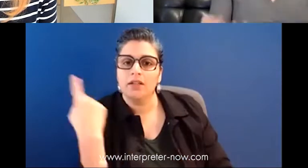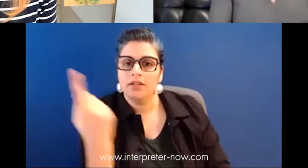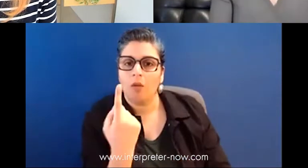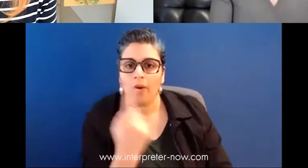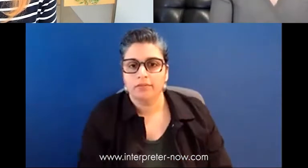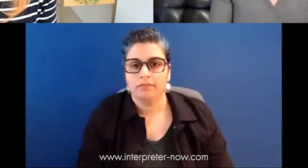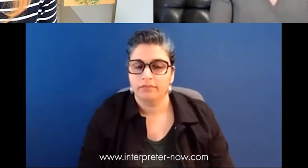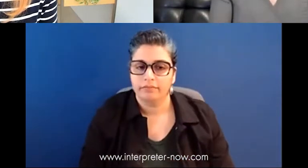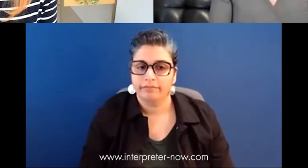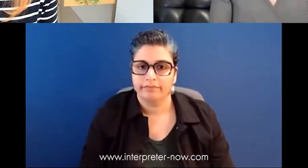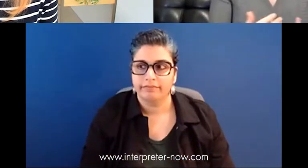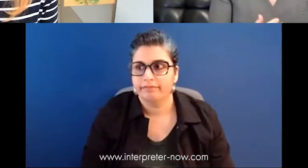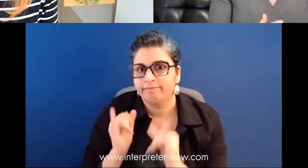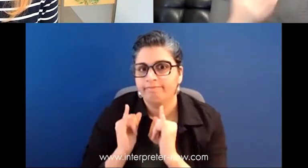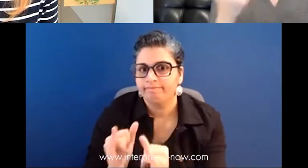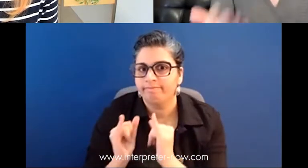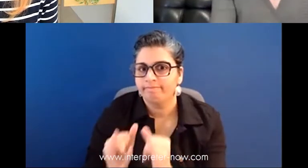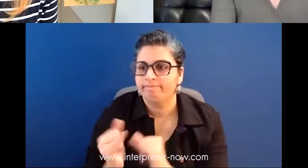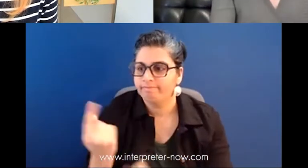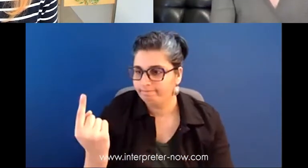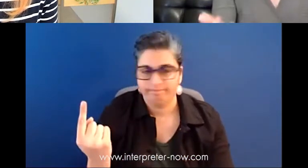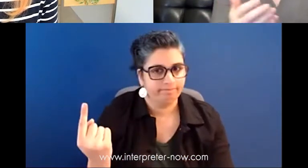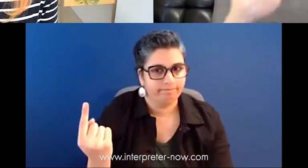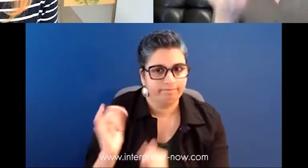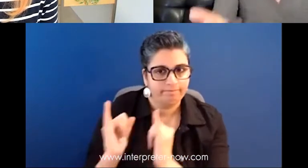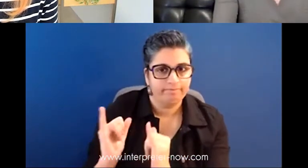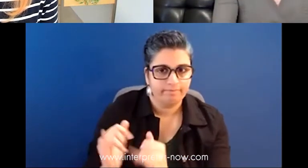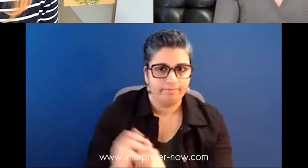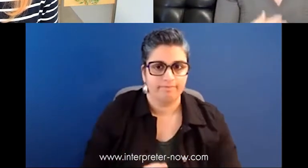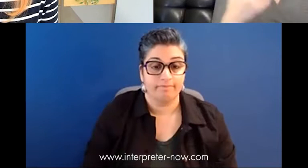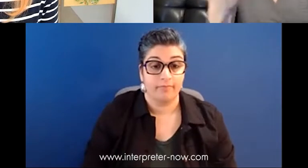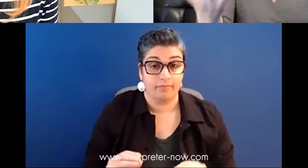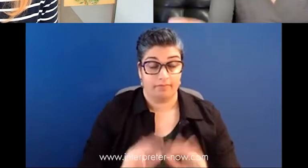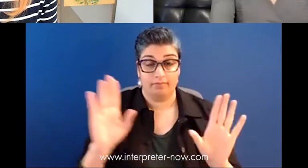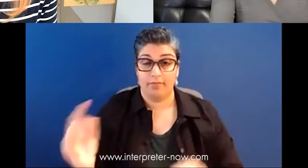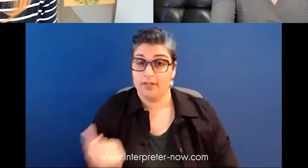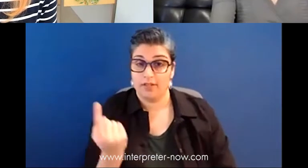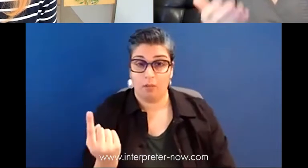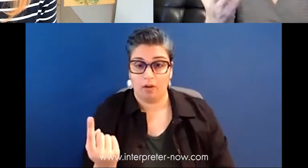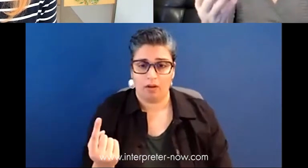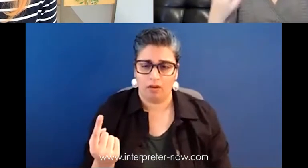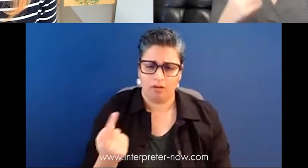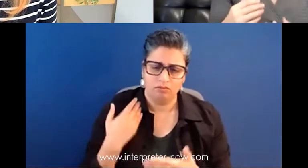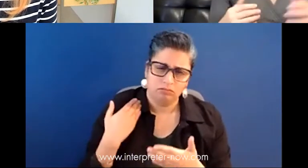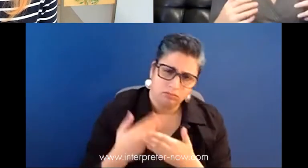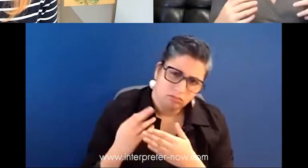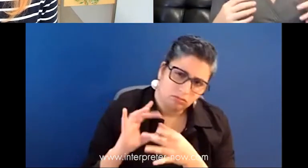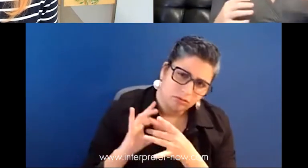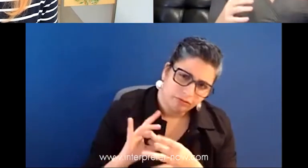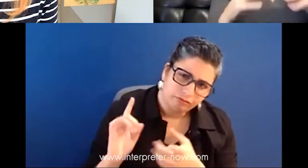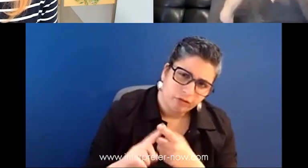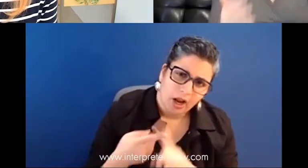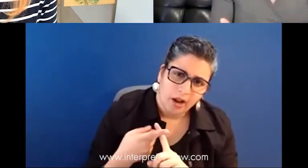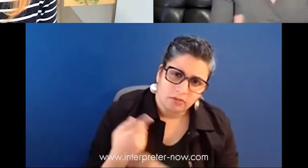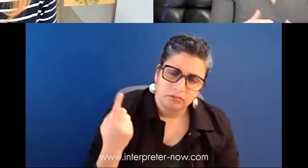very much like us. Now, obviously, someone who's already a close friend that we trust, but even